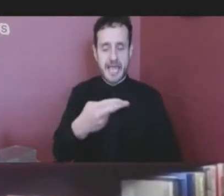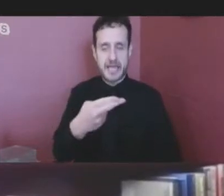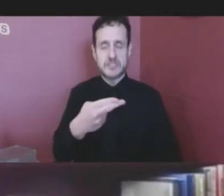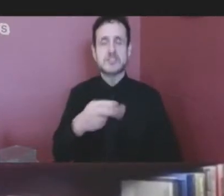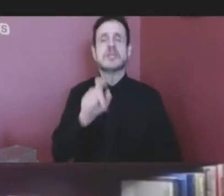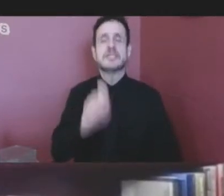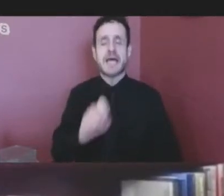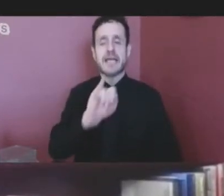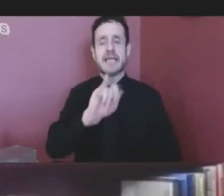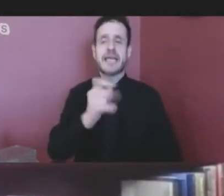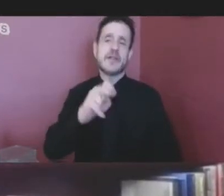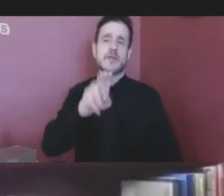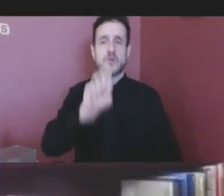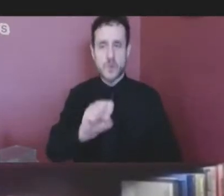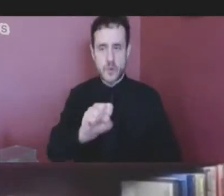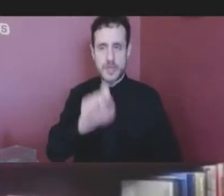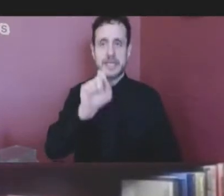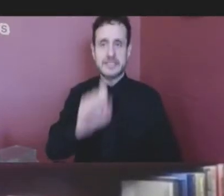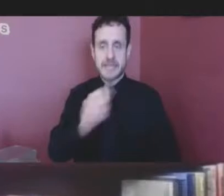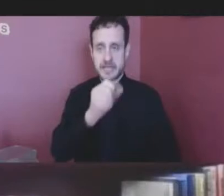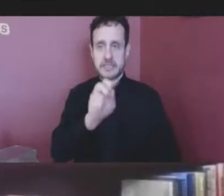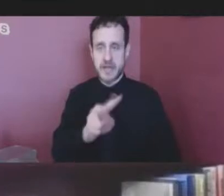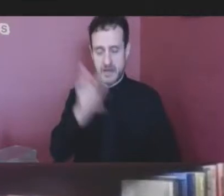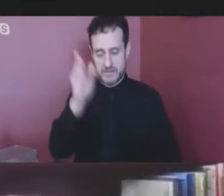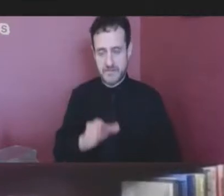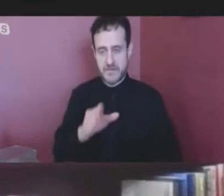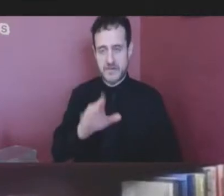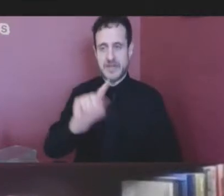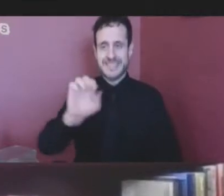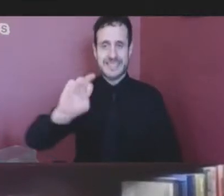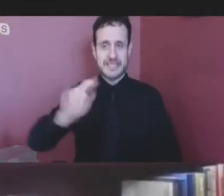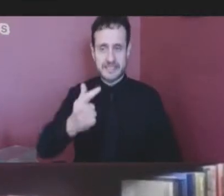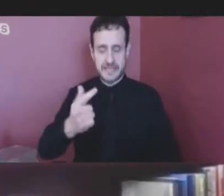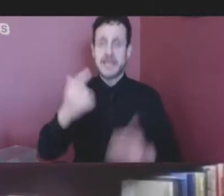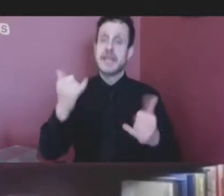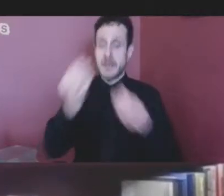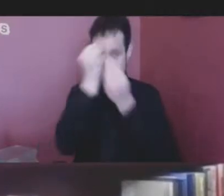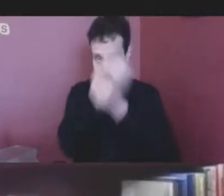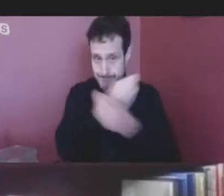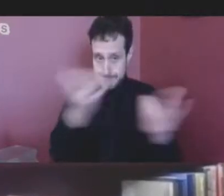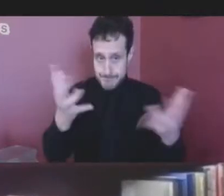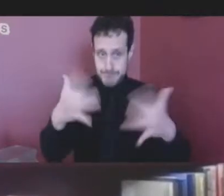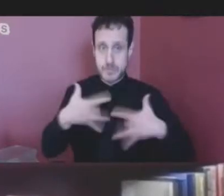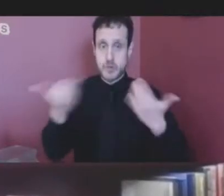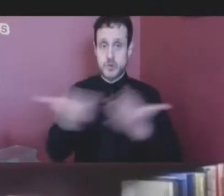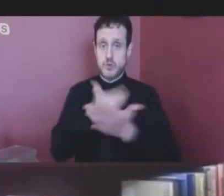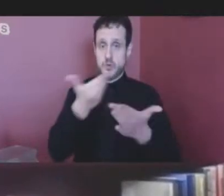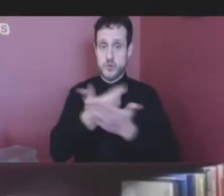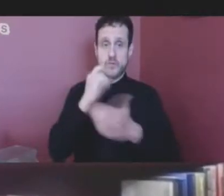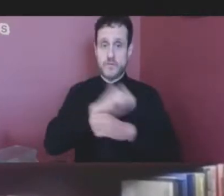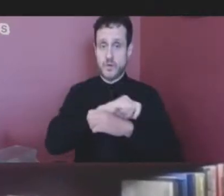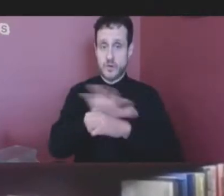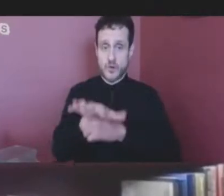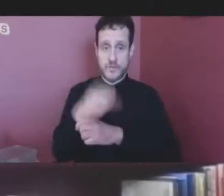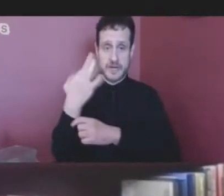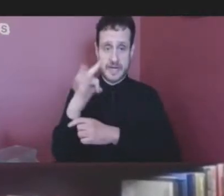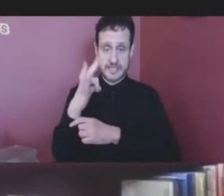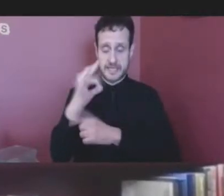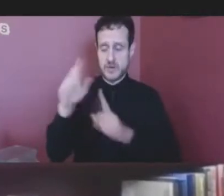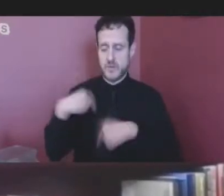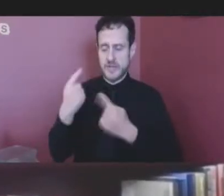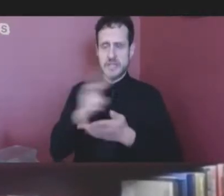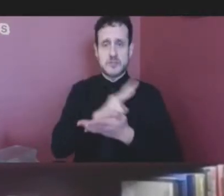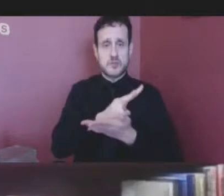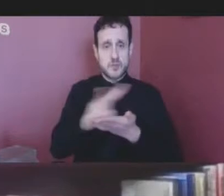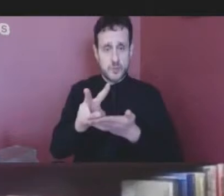dph.illinois.gov/testing. On to our COVID-19 update for the state. Over the last 2 weeks, 9 of our 11